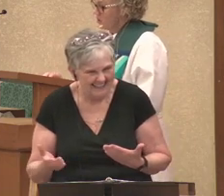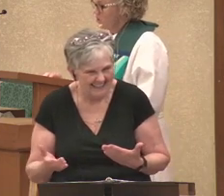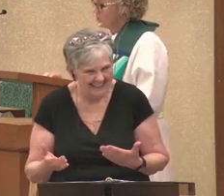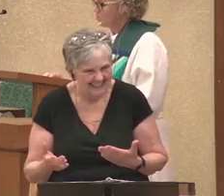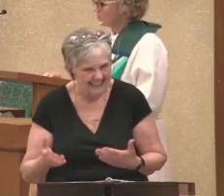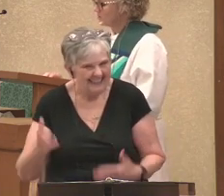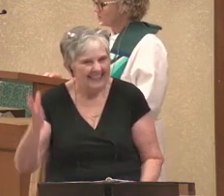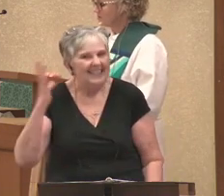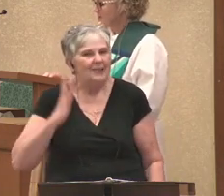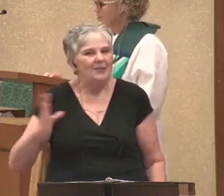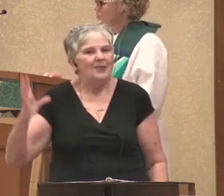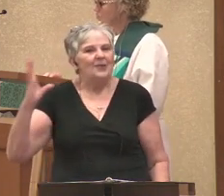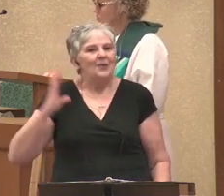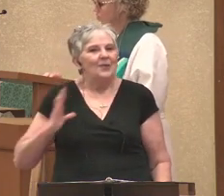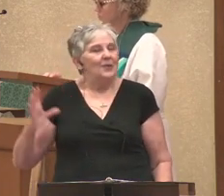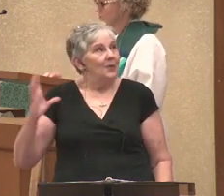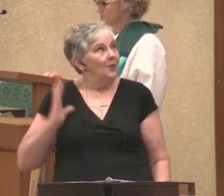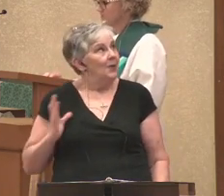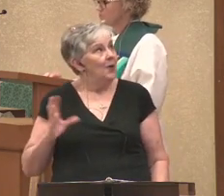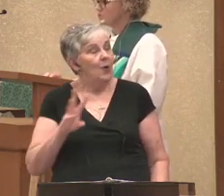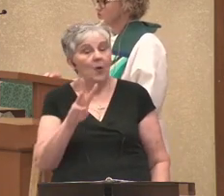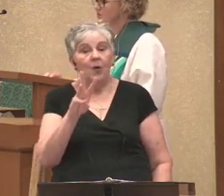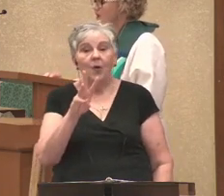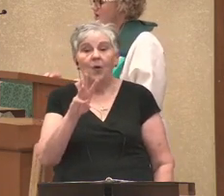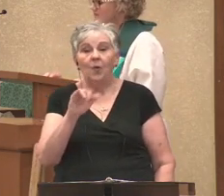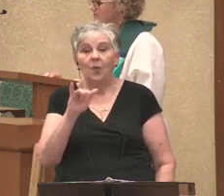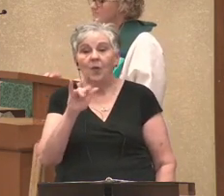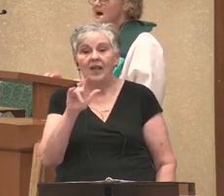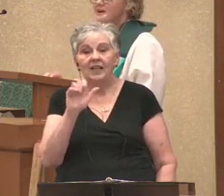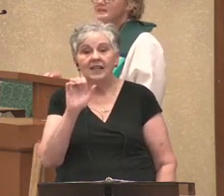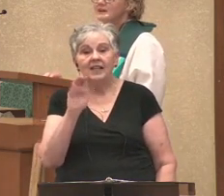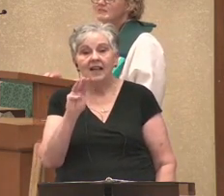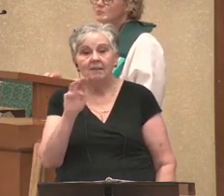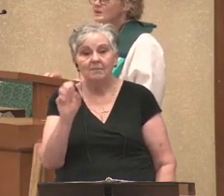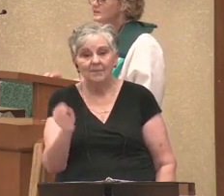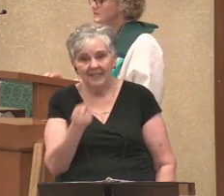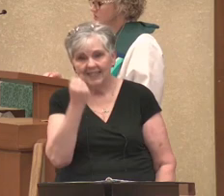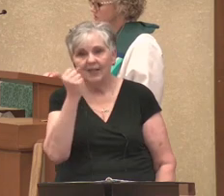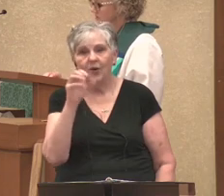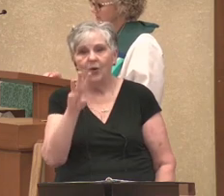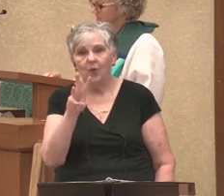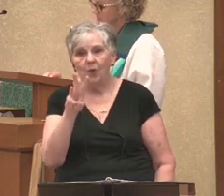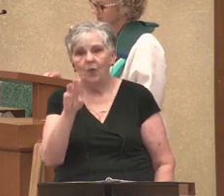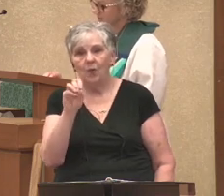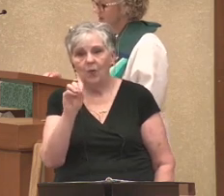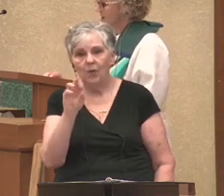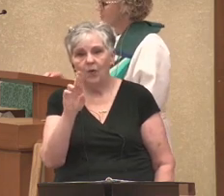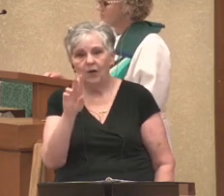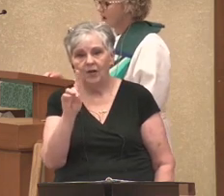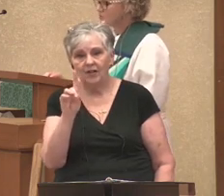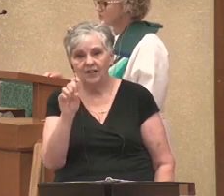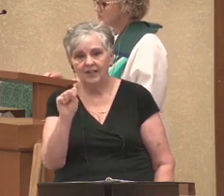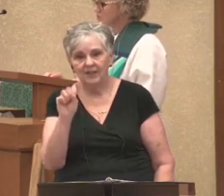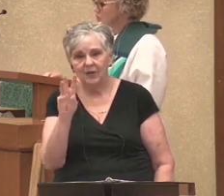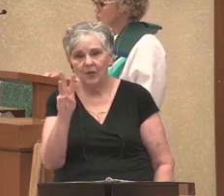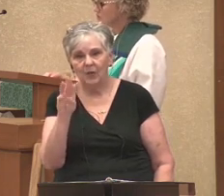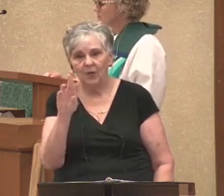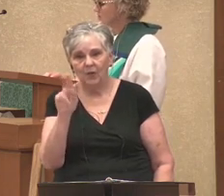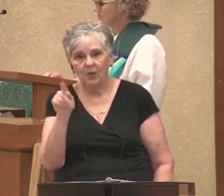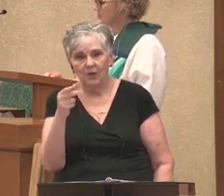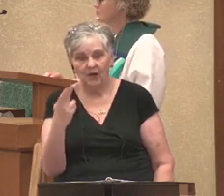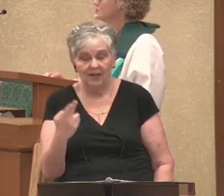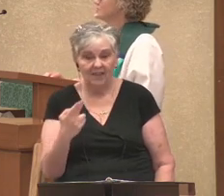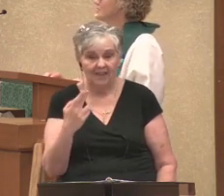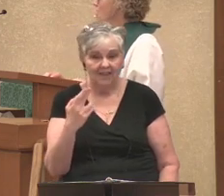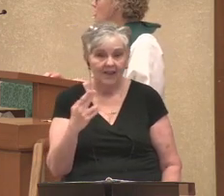Centuries ago, William Wordsworth wrote, "From the body of one guilty deed, 1,000